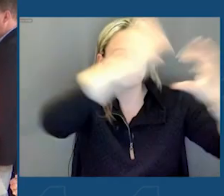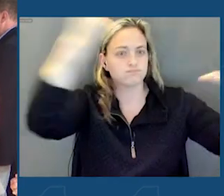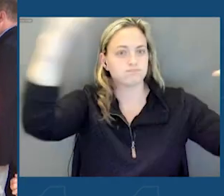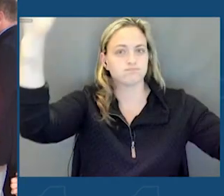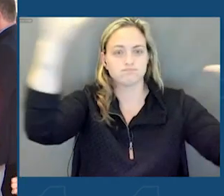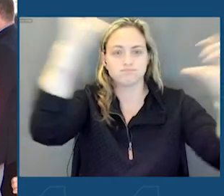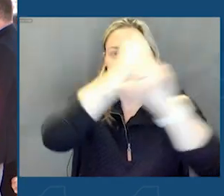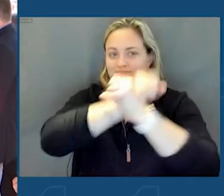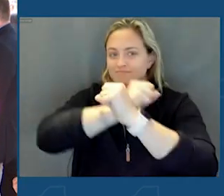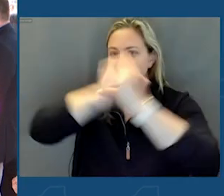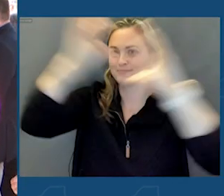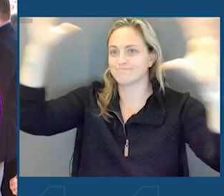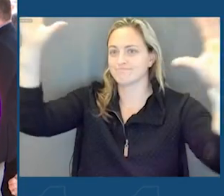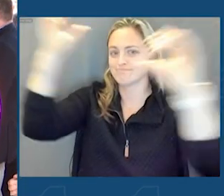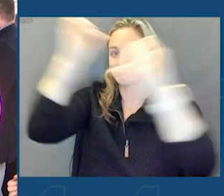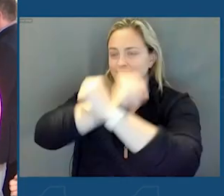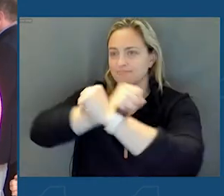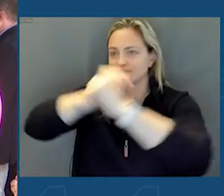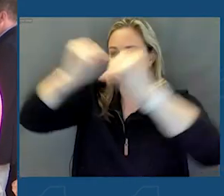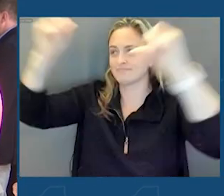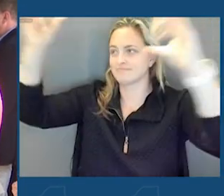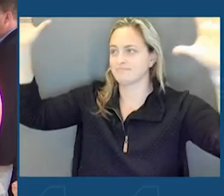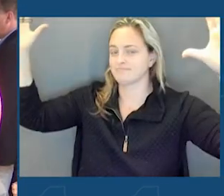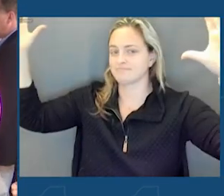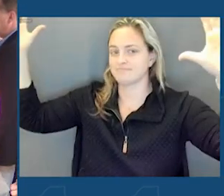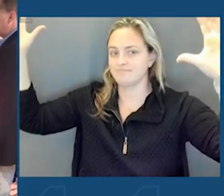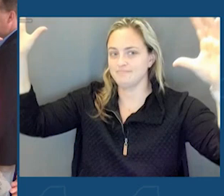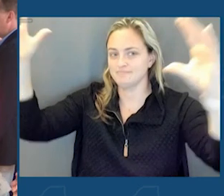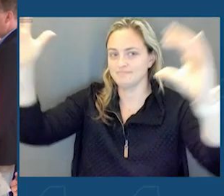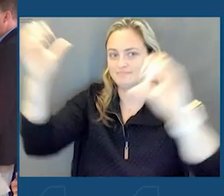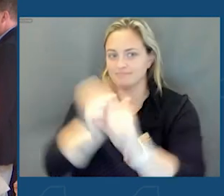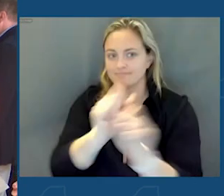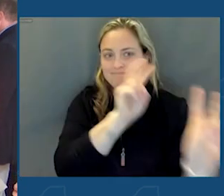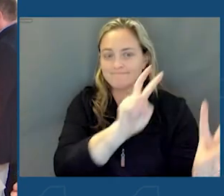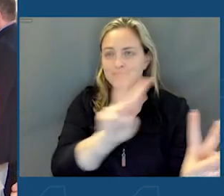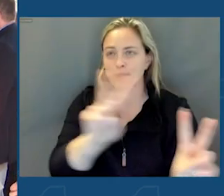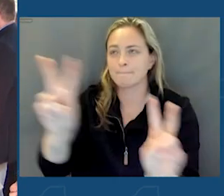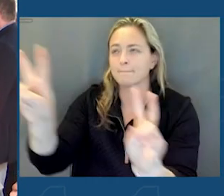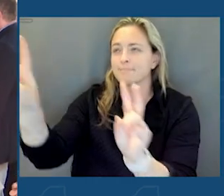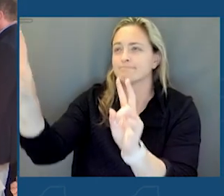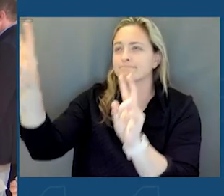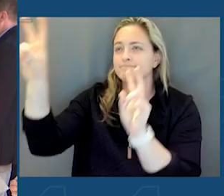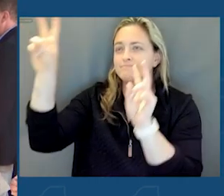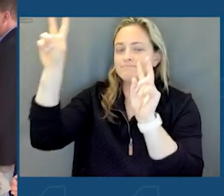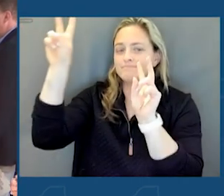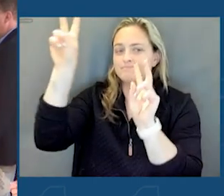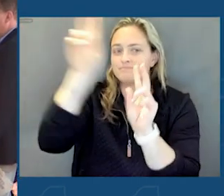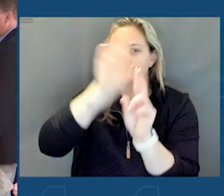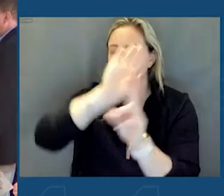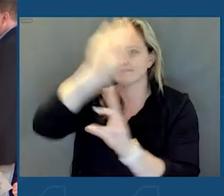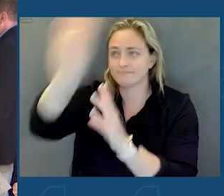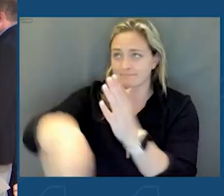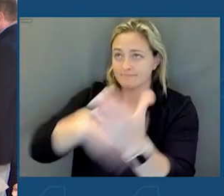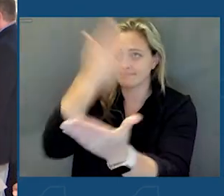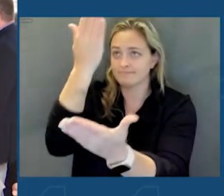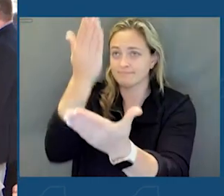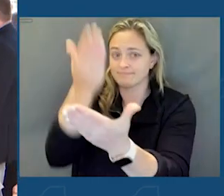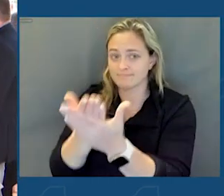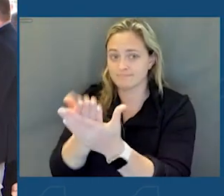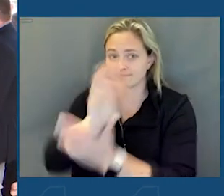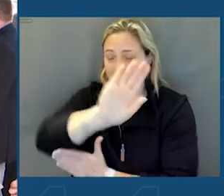red glare, the bombs bursting in air,